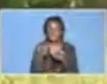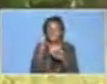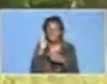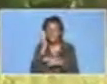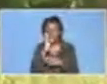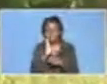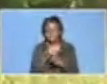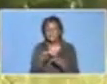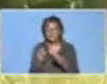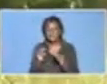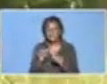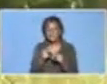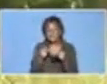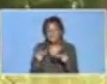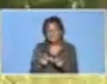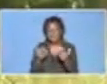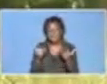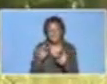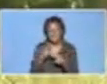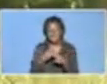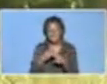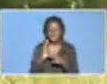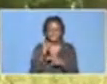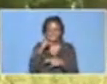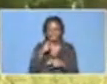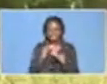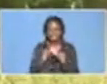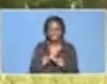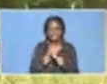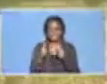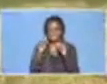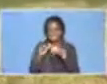we are very soon. We should be able to give you an update of what is happening there.